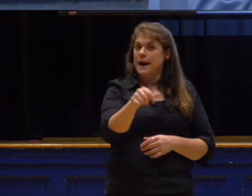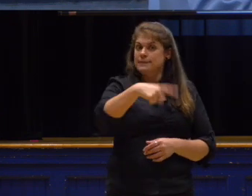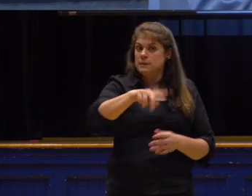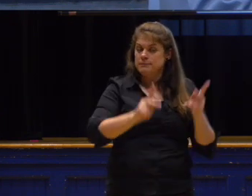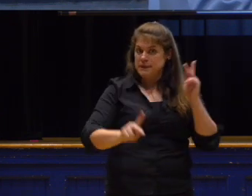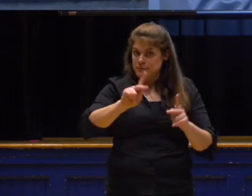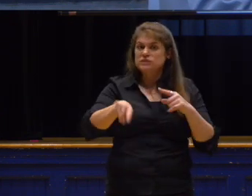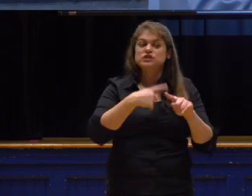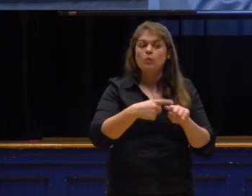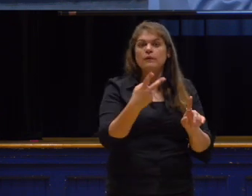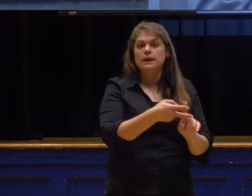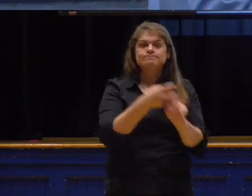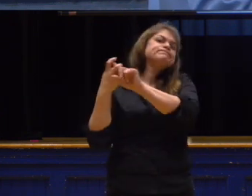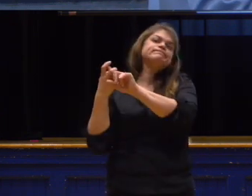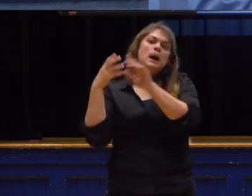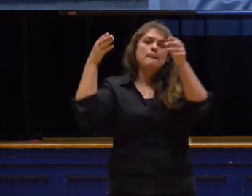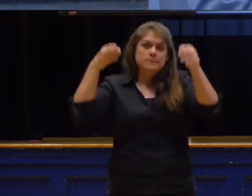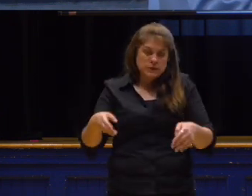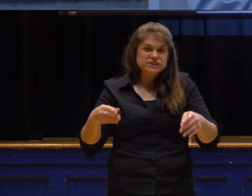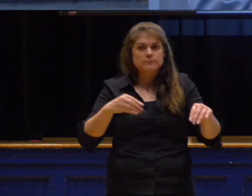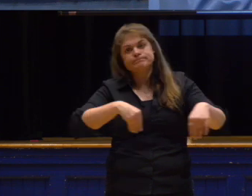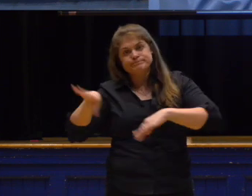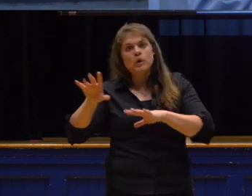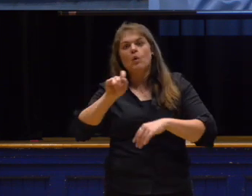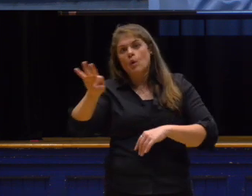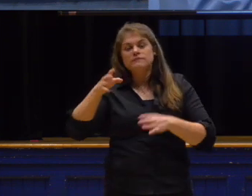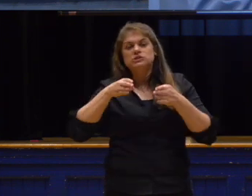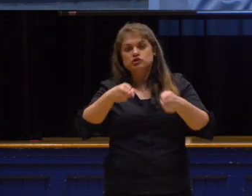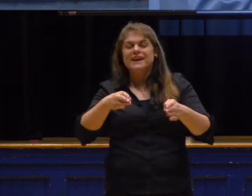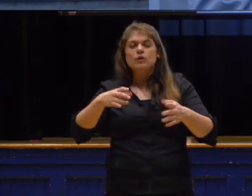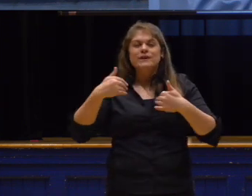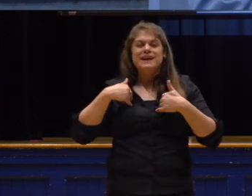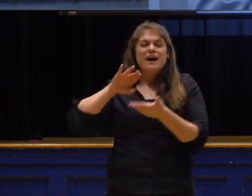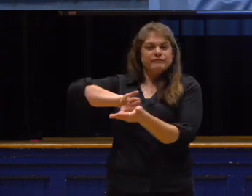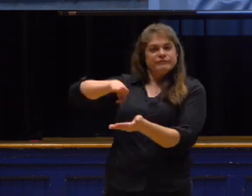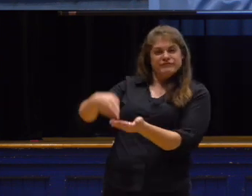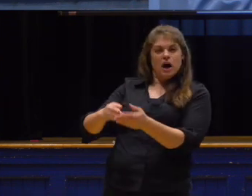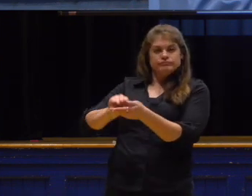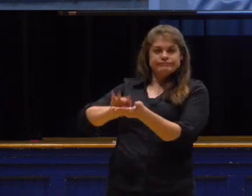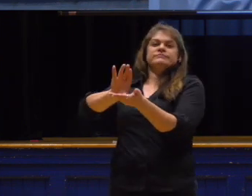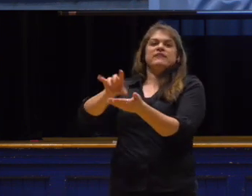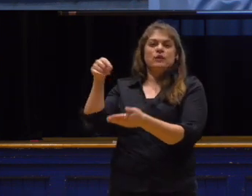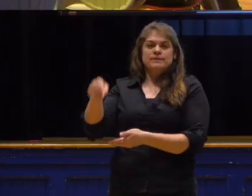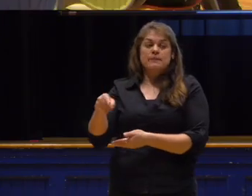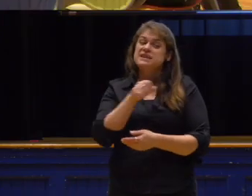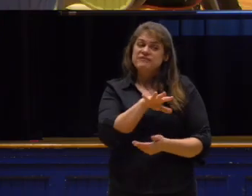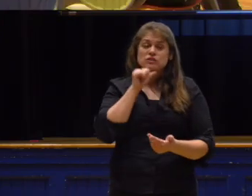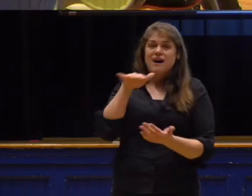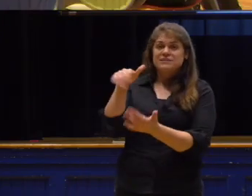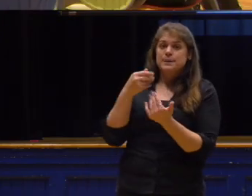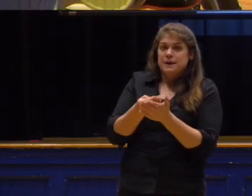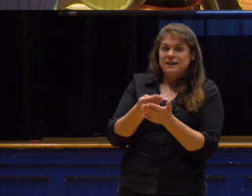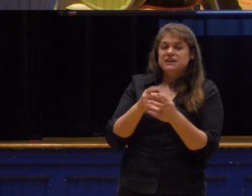people. So when they do get pulled off the street, there are specific funds being targeted for them. So if they are